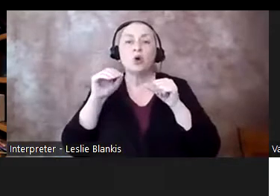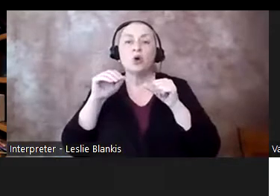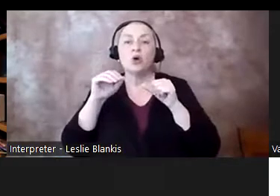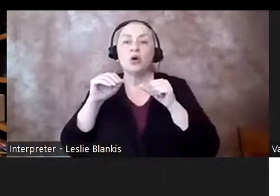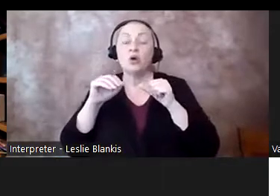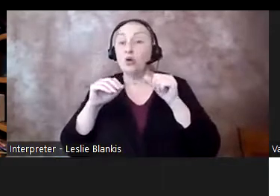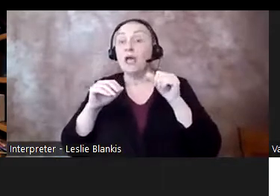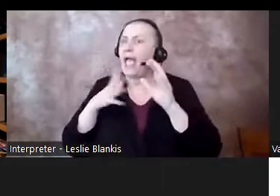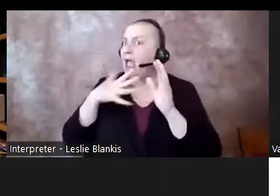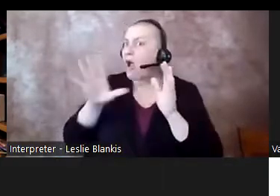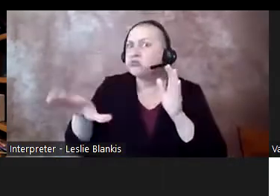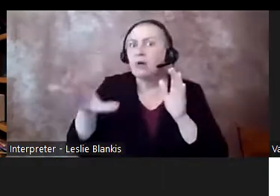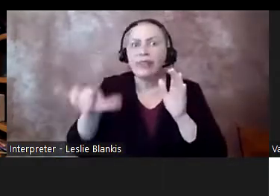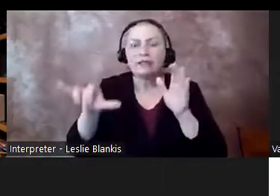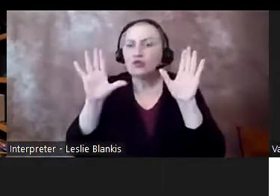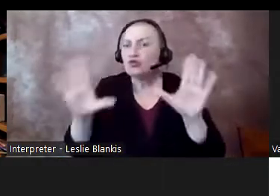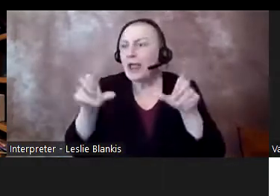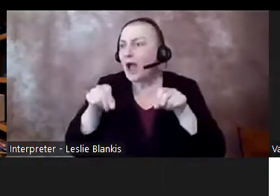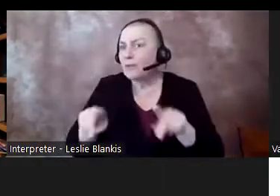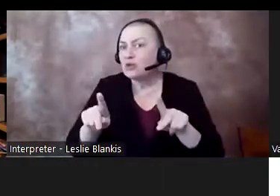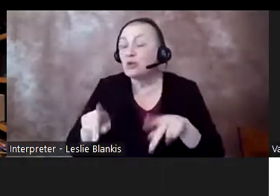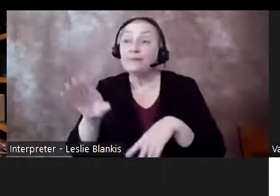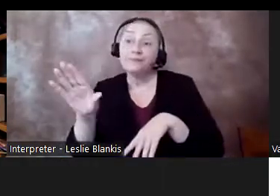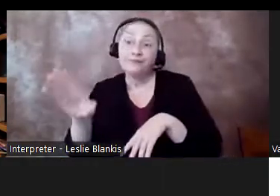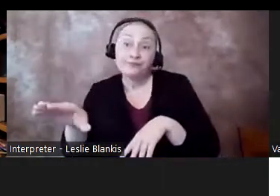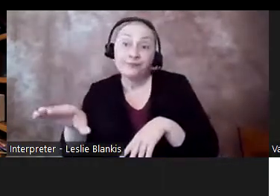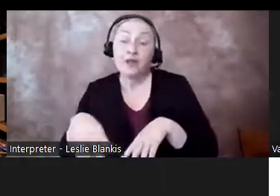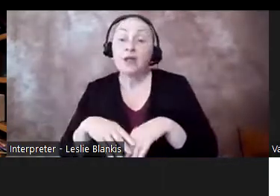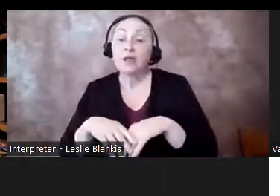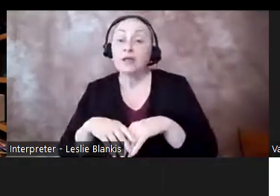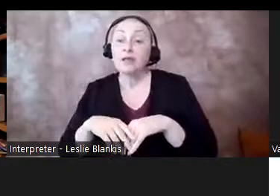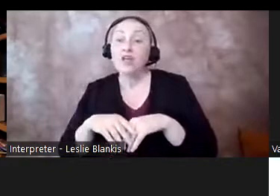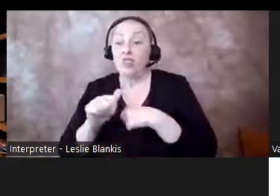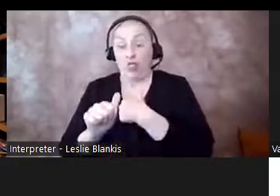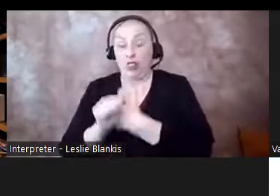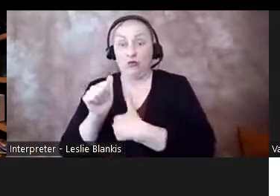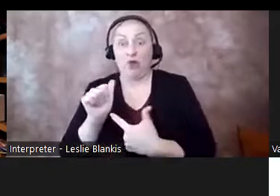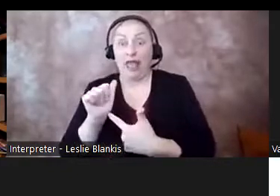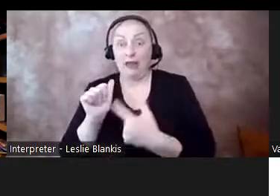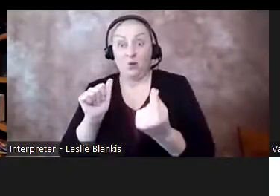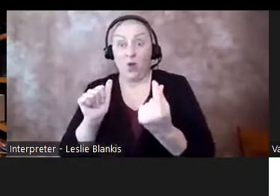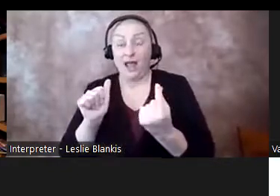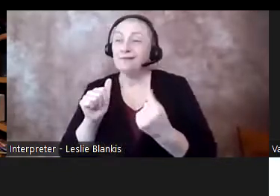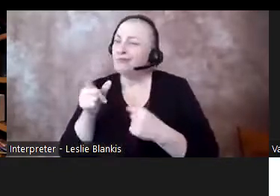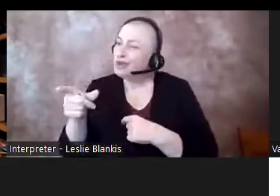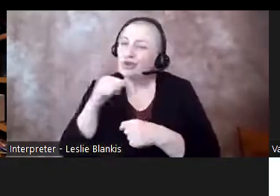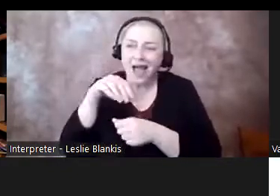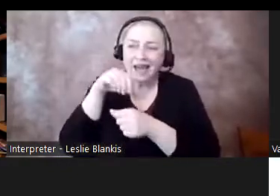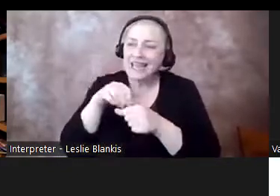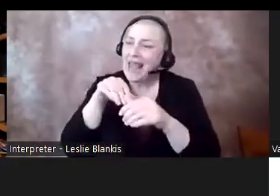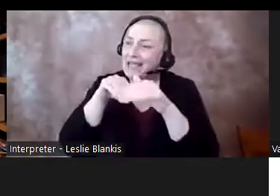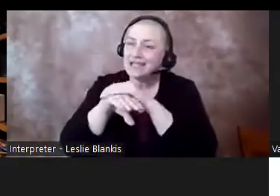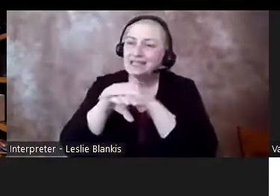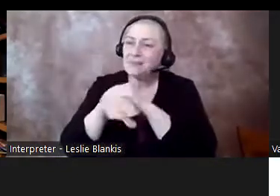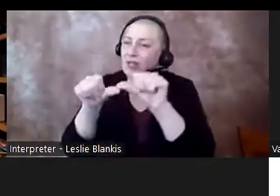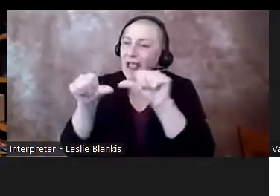hey, that's a great opportunity. Hey, the threat is that you're not in an accessible area for people who